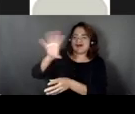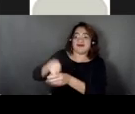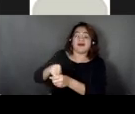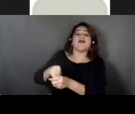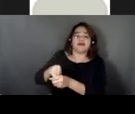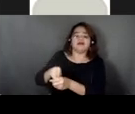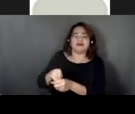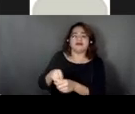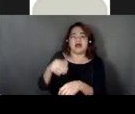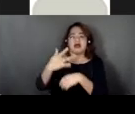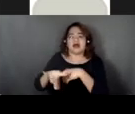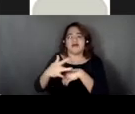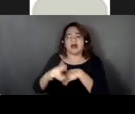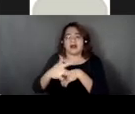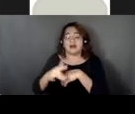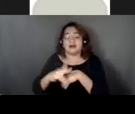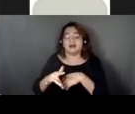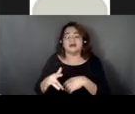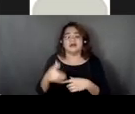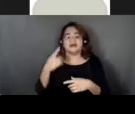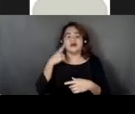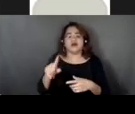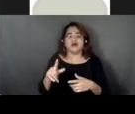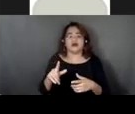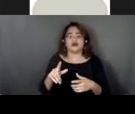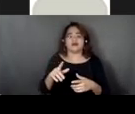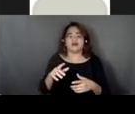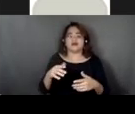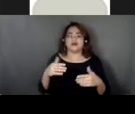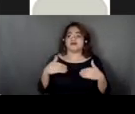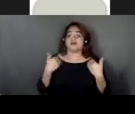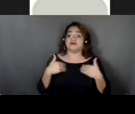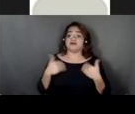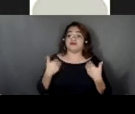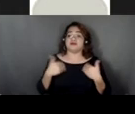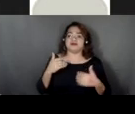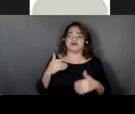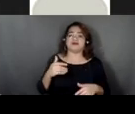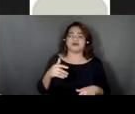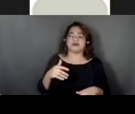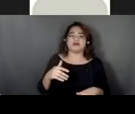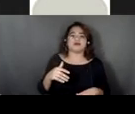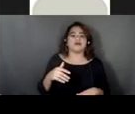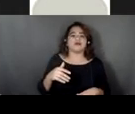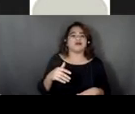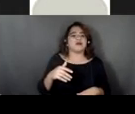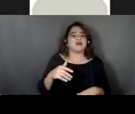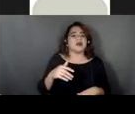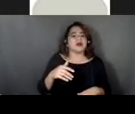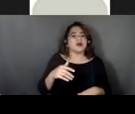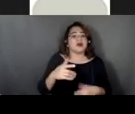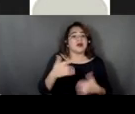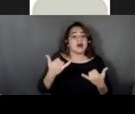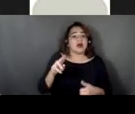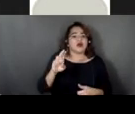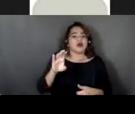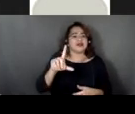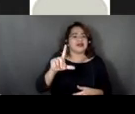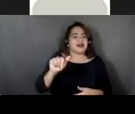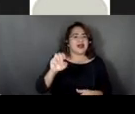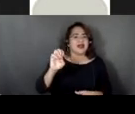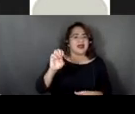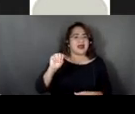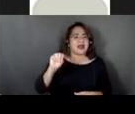The UCLA Empower program, so this is one of our behavioral health programs. It's a multimodal mental health